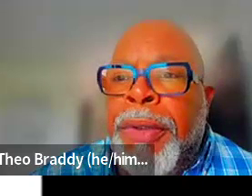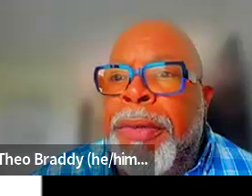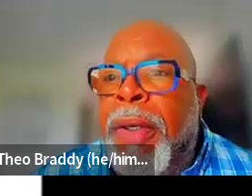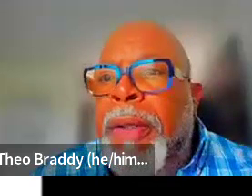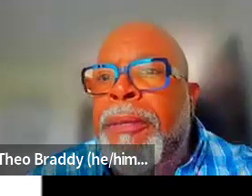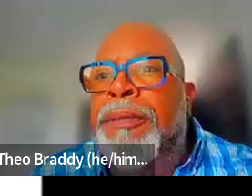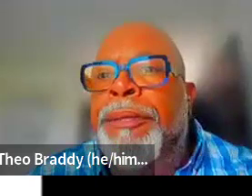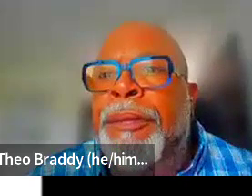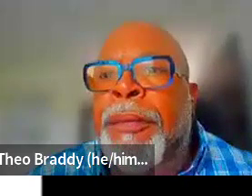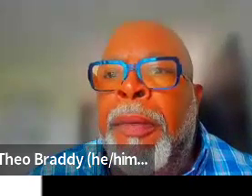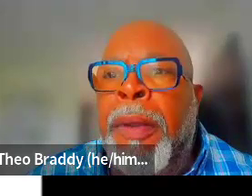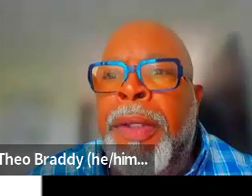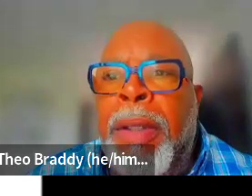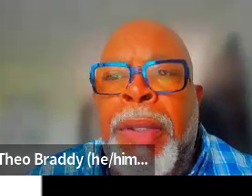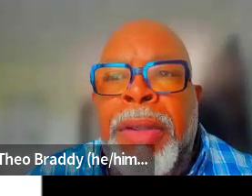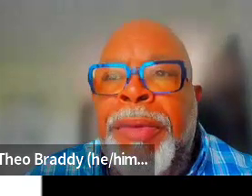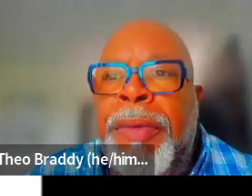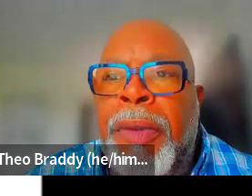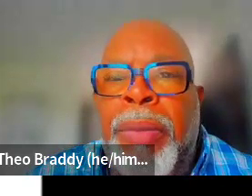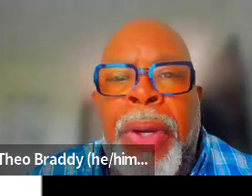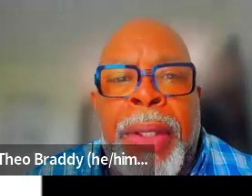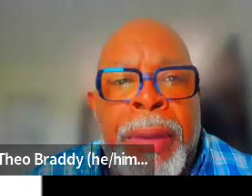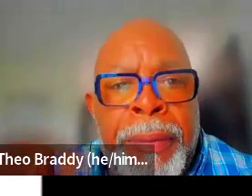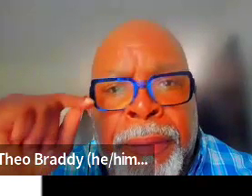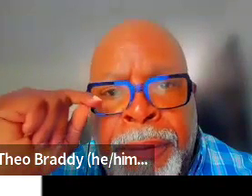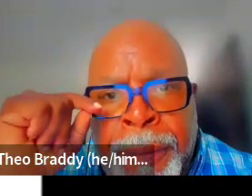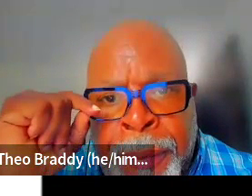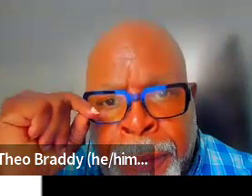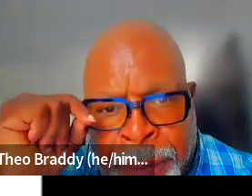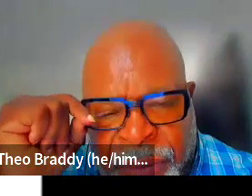Let me get started. Again, my name is Theo Brady.